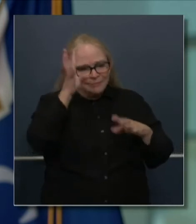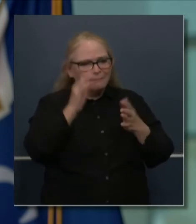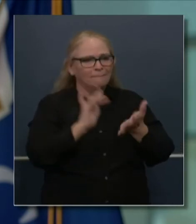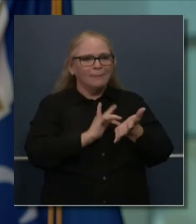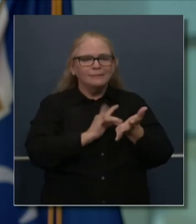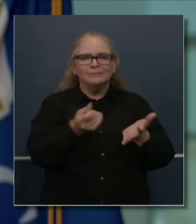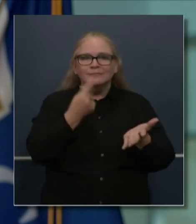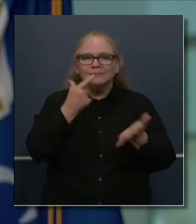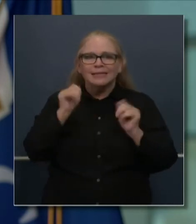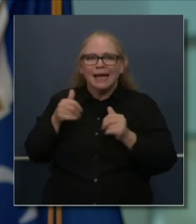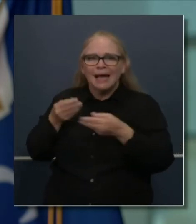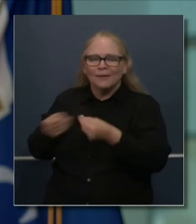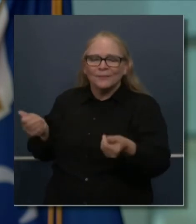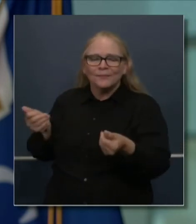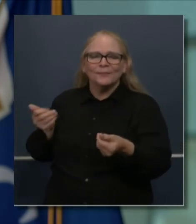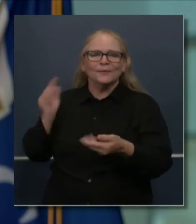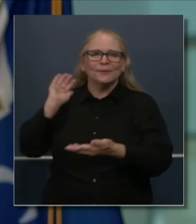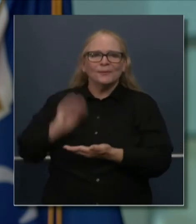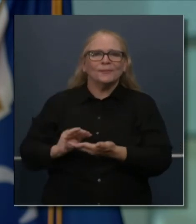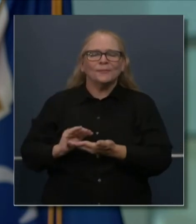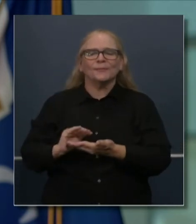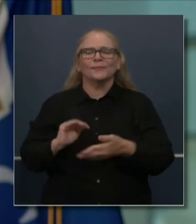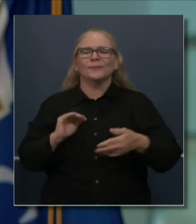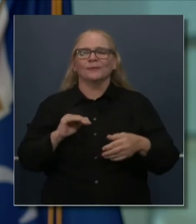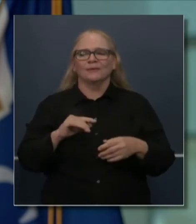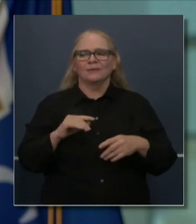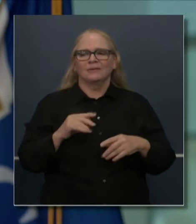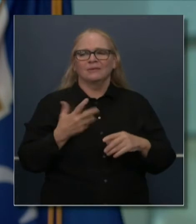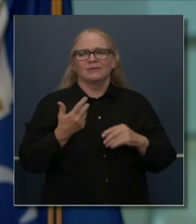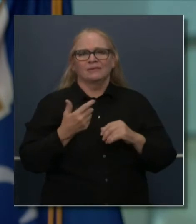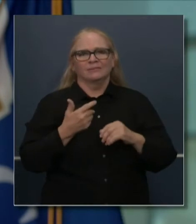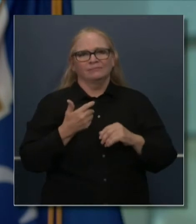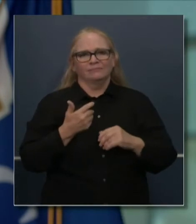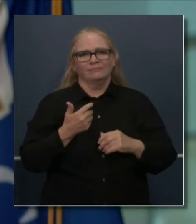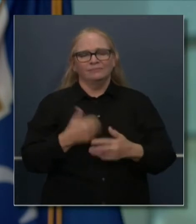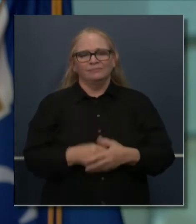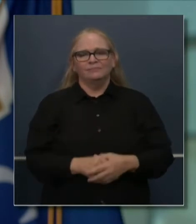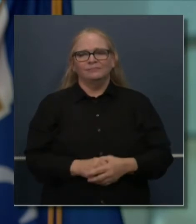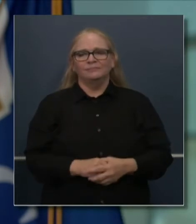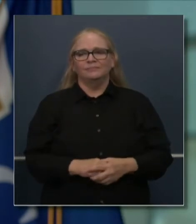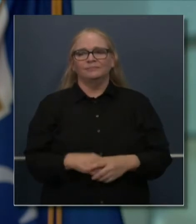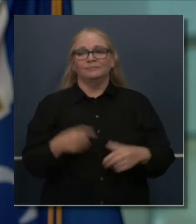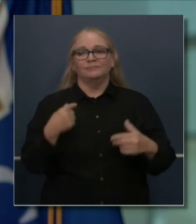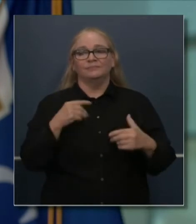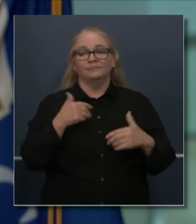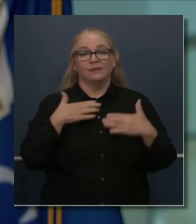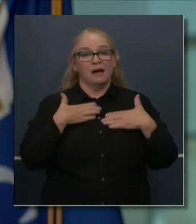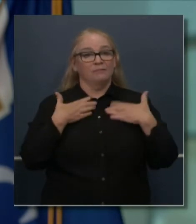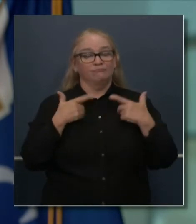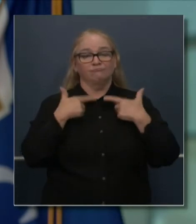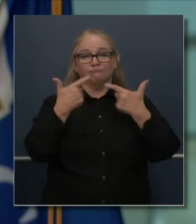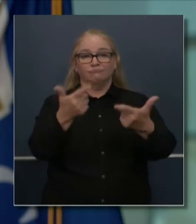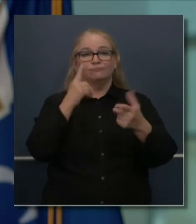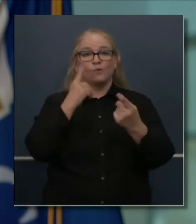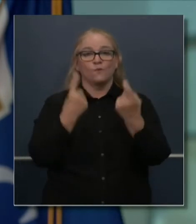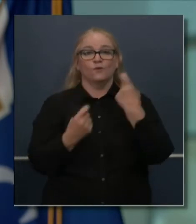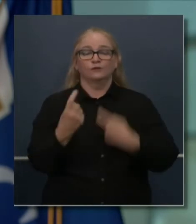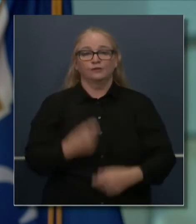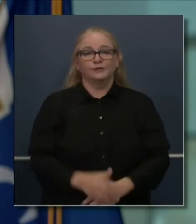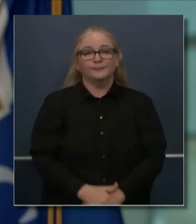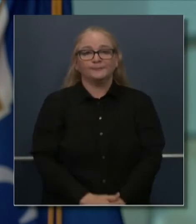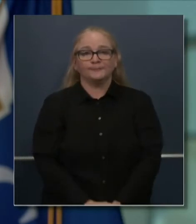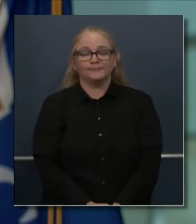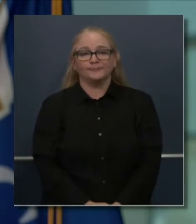we continue the course that we're currently on. So with that, I'm happy, of course, to take any questions. Alexei Kosov, SF Chronicle.